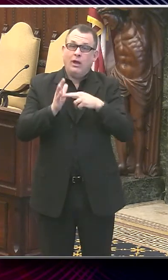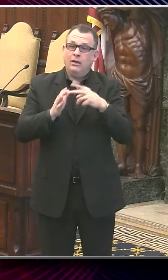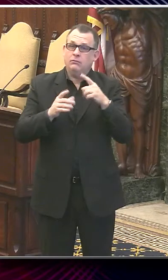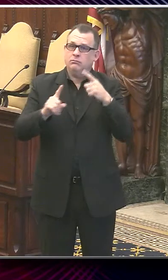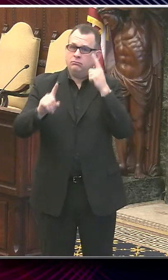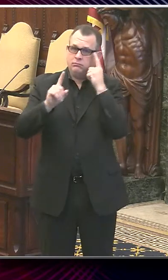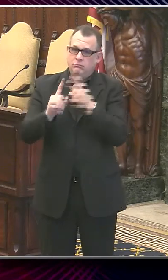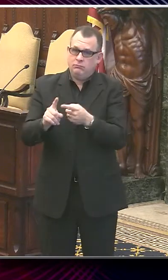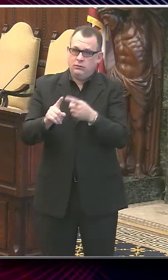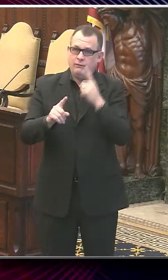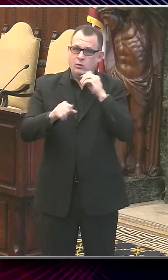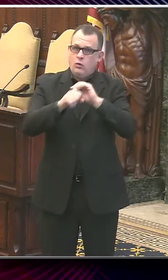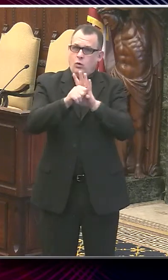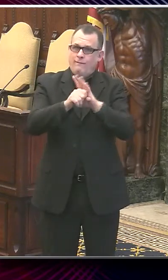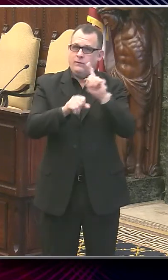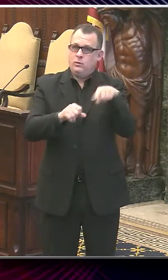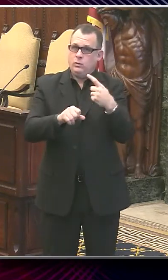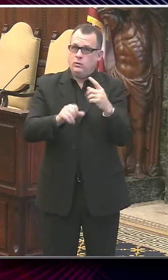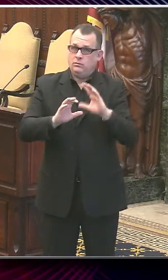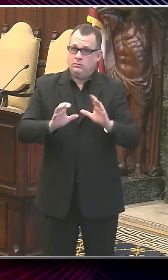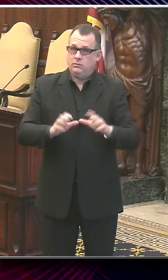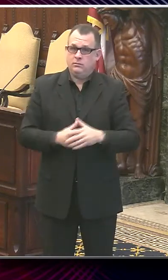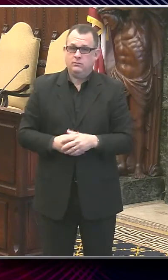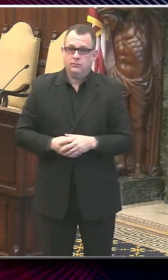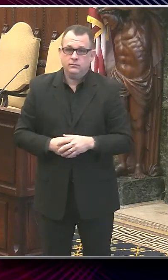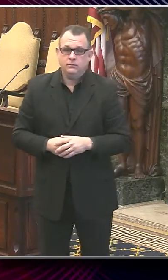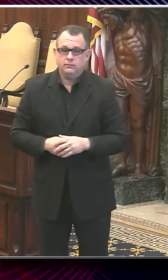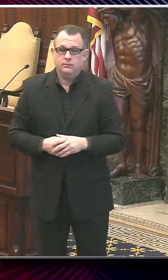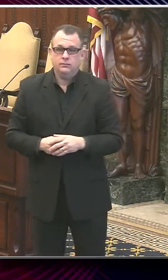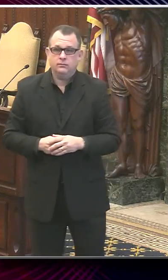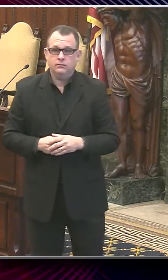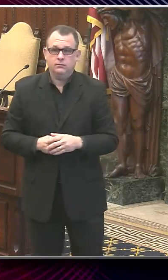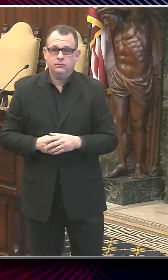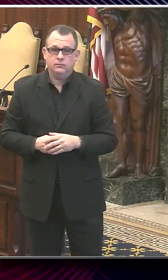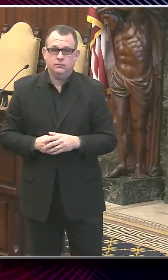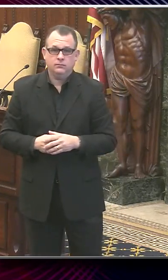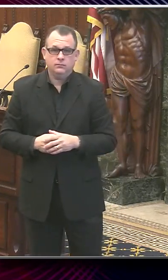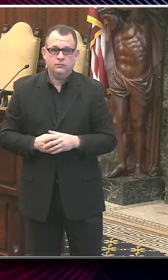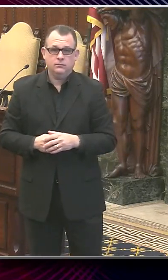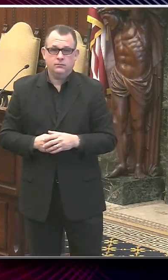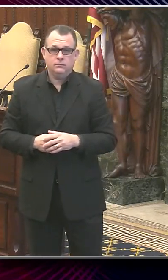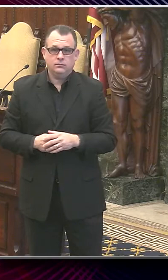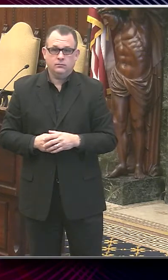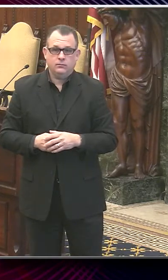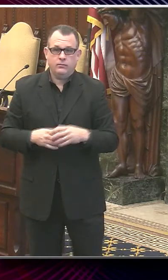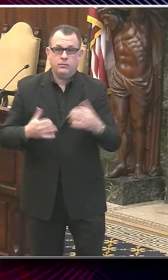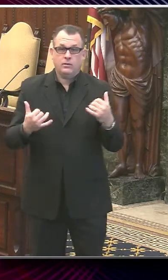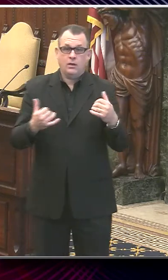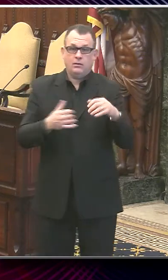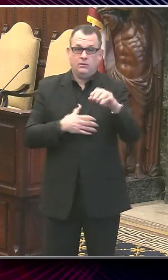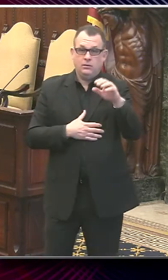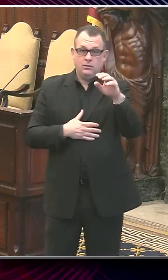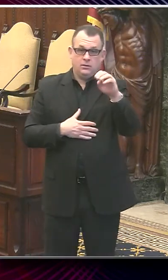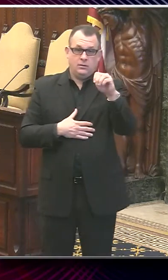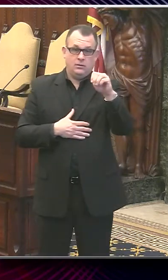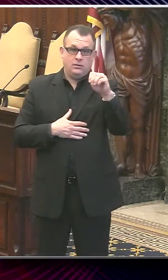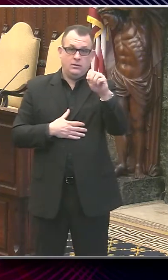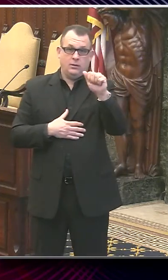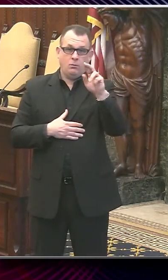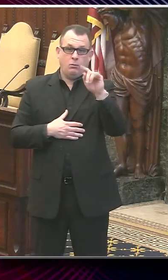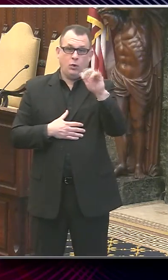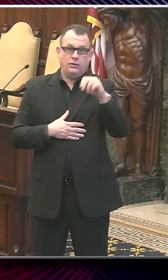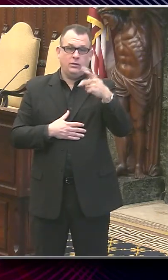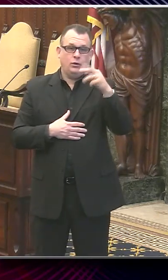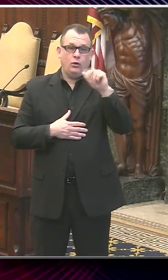COVID-19 pandemic. And let's get started now. First off today is Martin Pratt of Philly YBN. Martin, you're